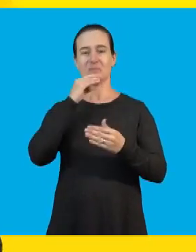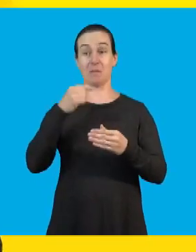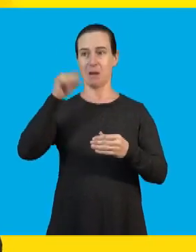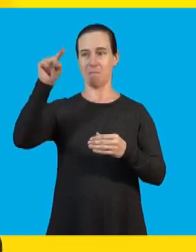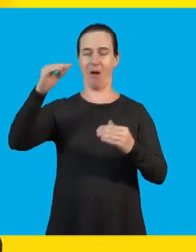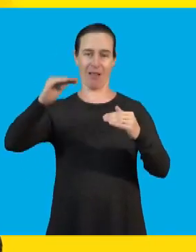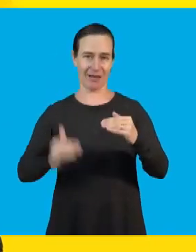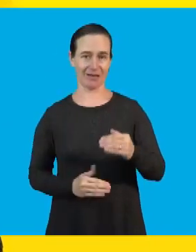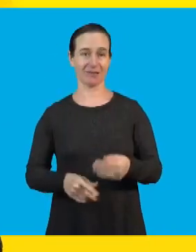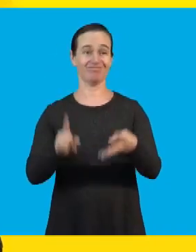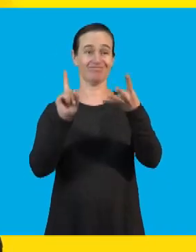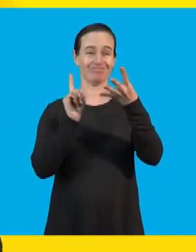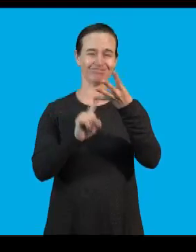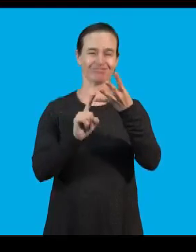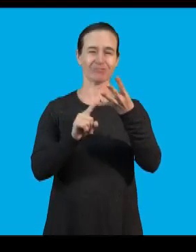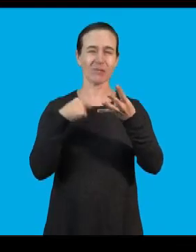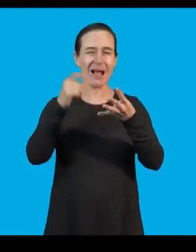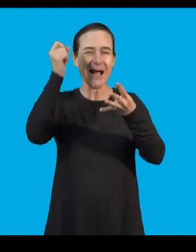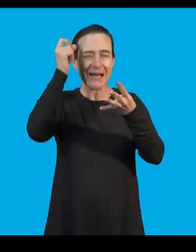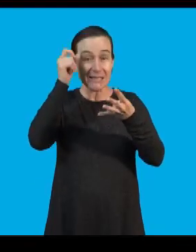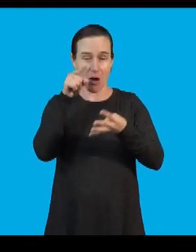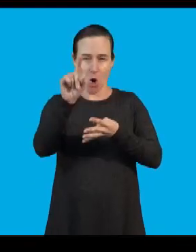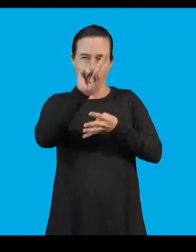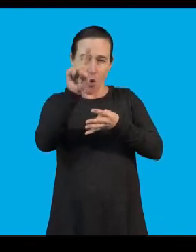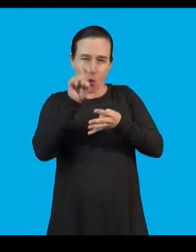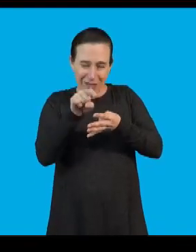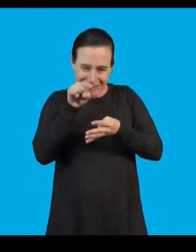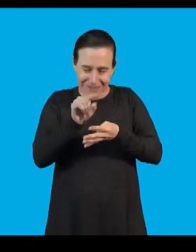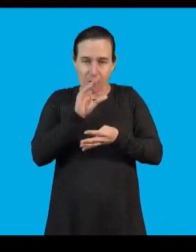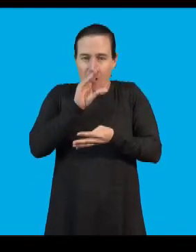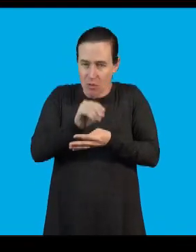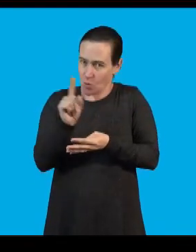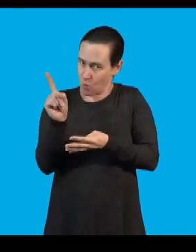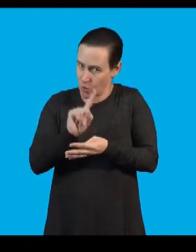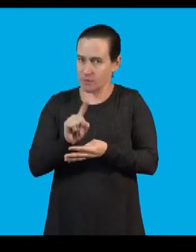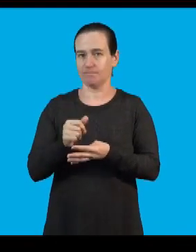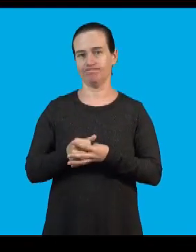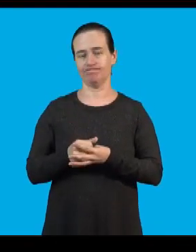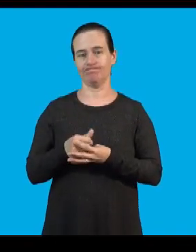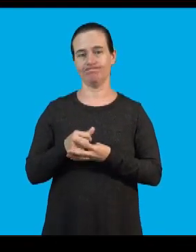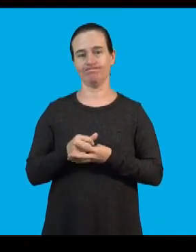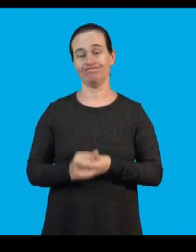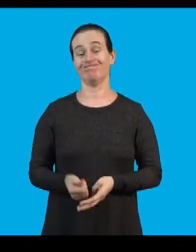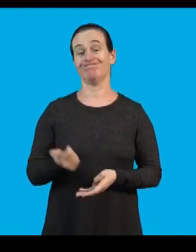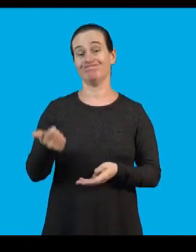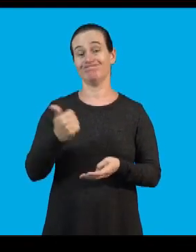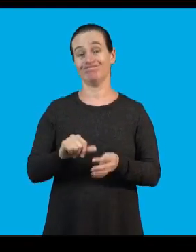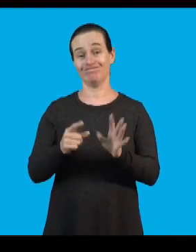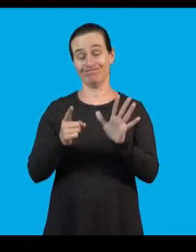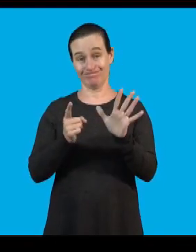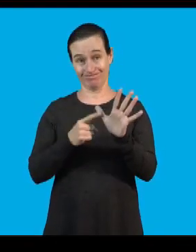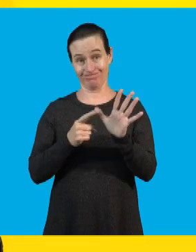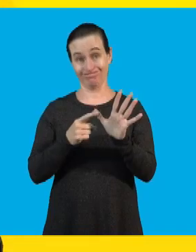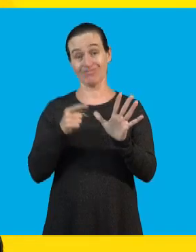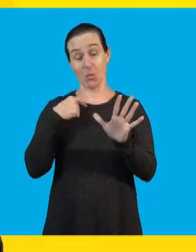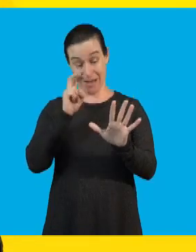the results. Respond to the scope of the question required of you, all right, and also remember you are going to